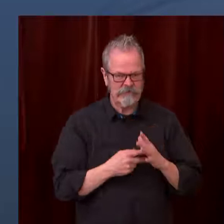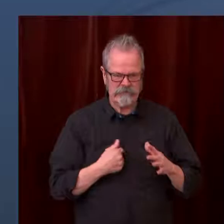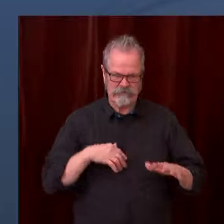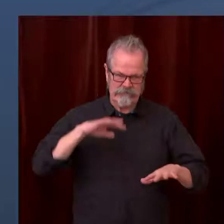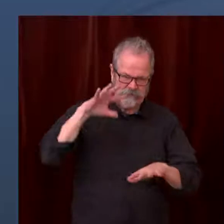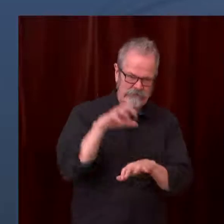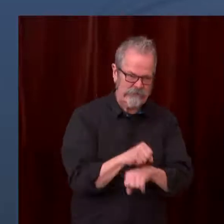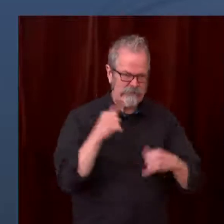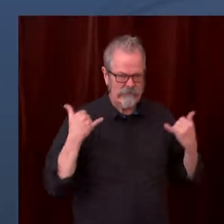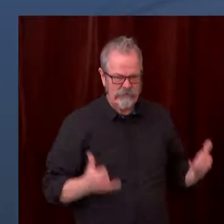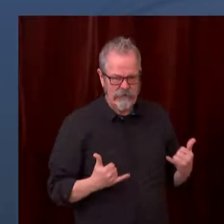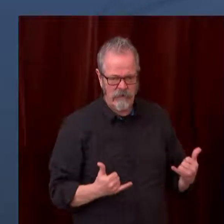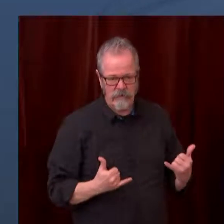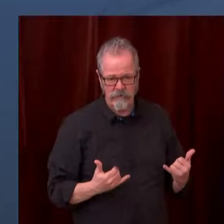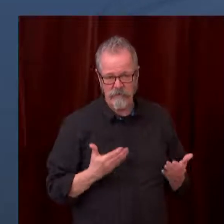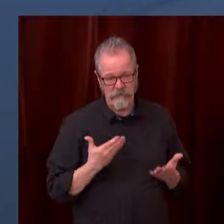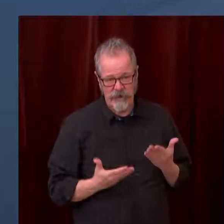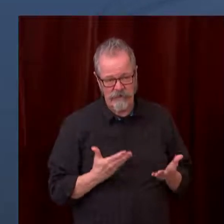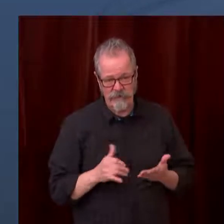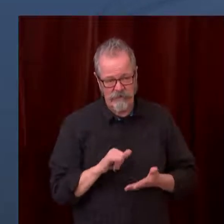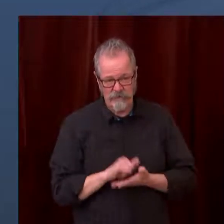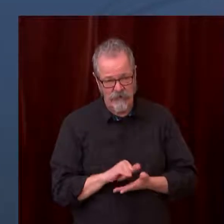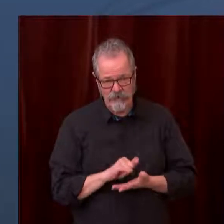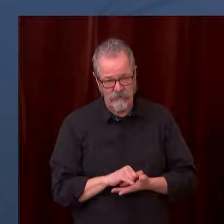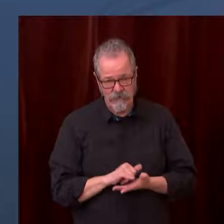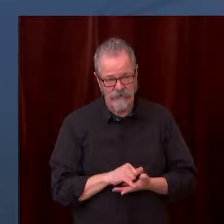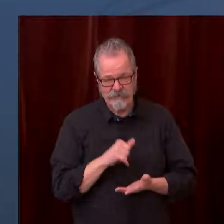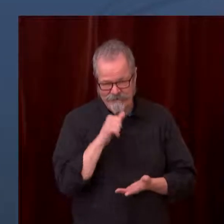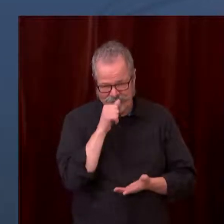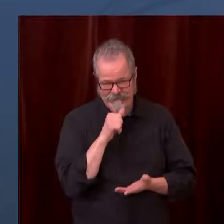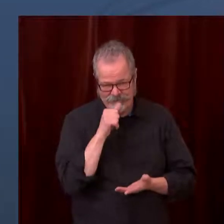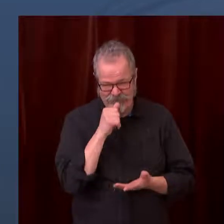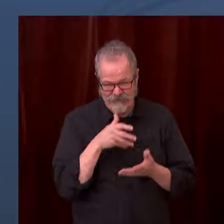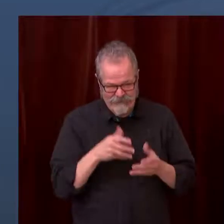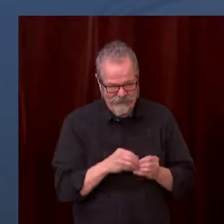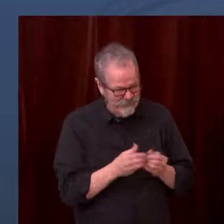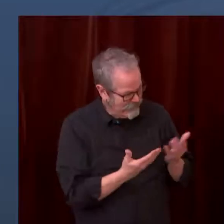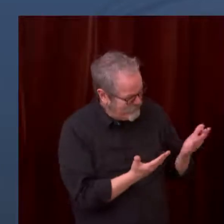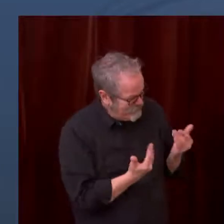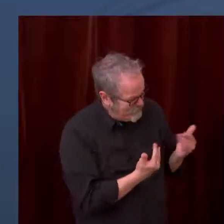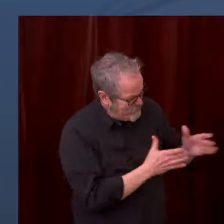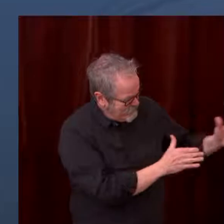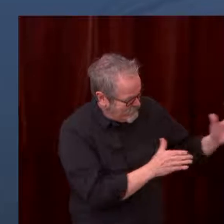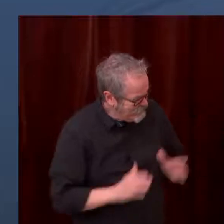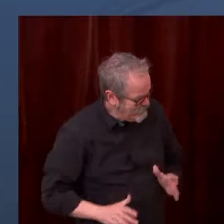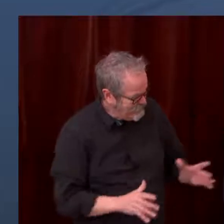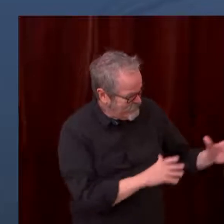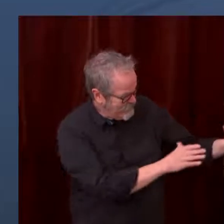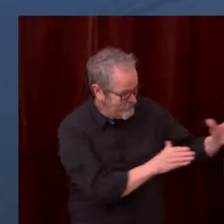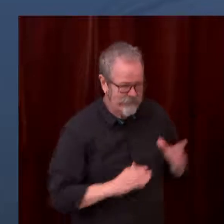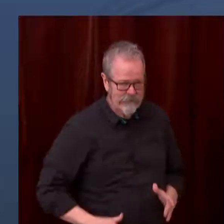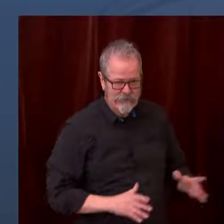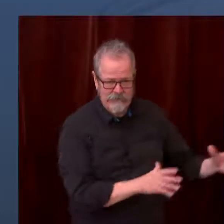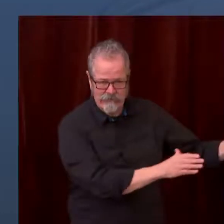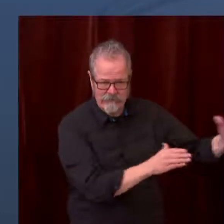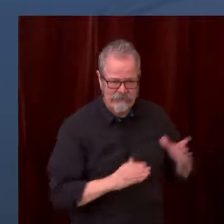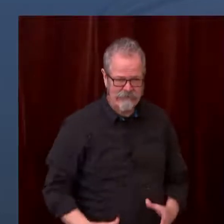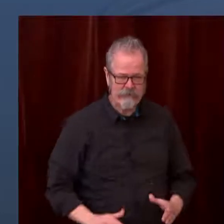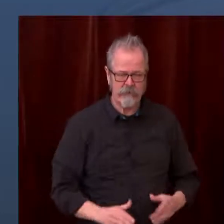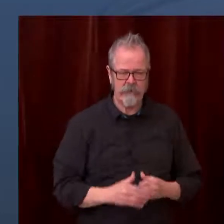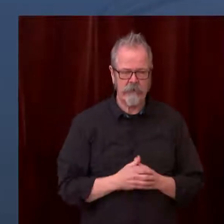again, as the reminder, as we increase our vaccine supply. I just want to close by saying we will get there, and we're going to get there together.